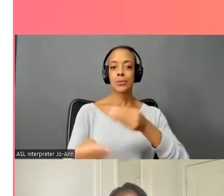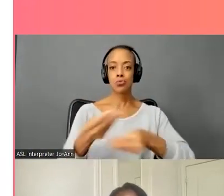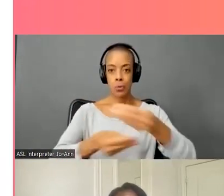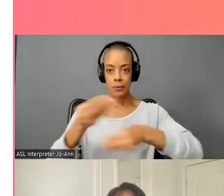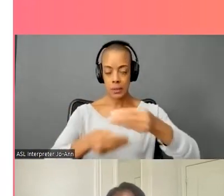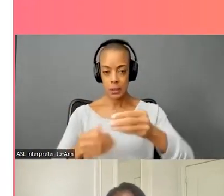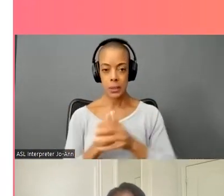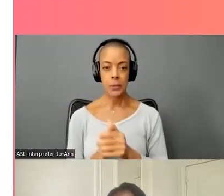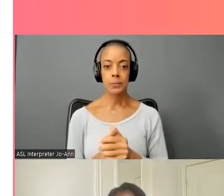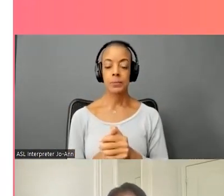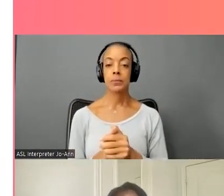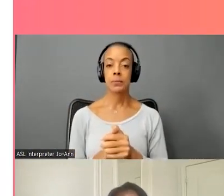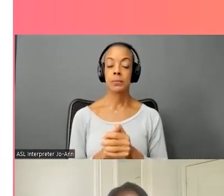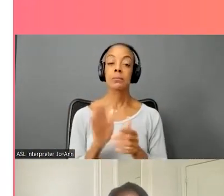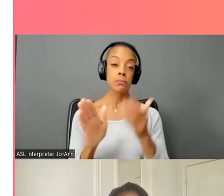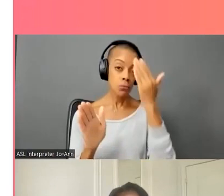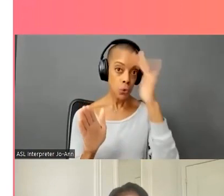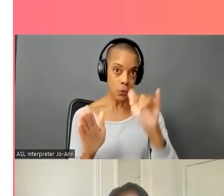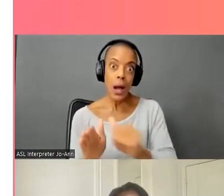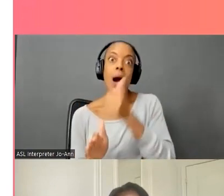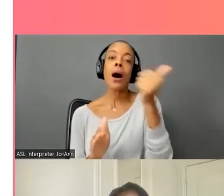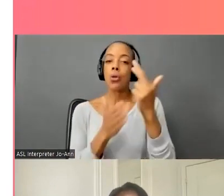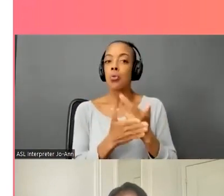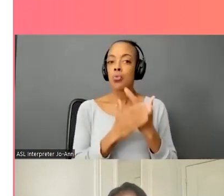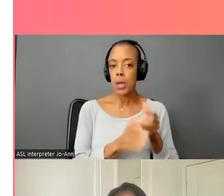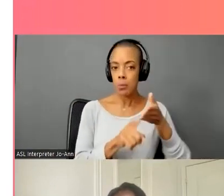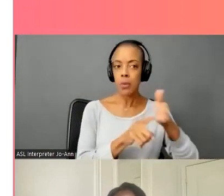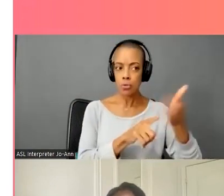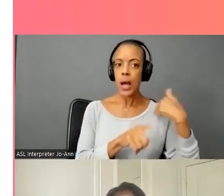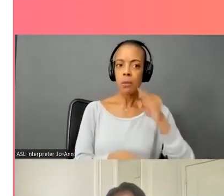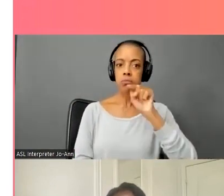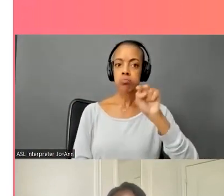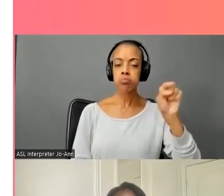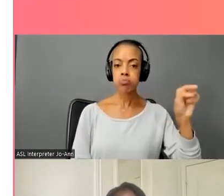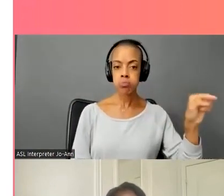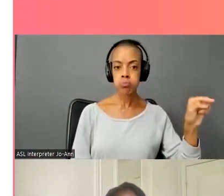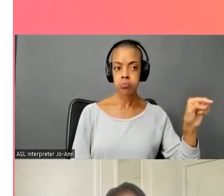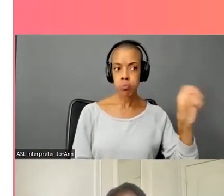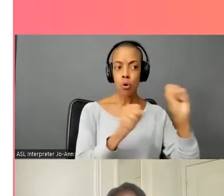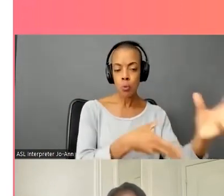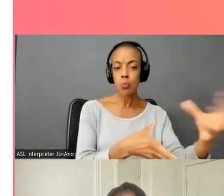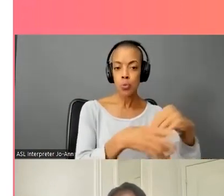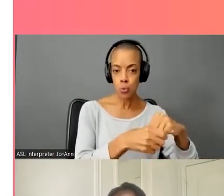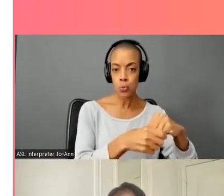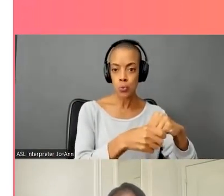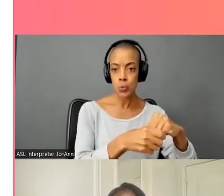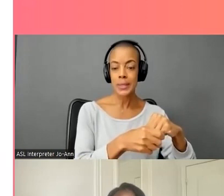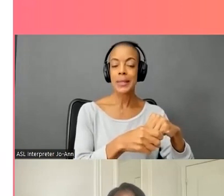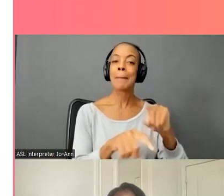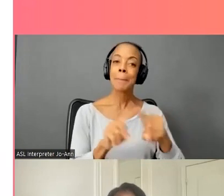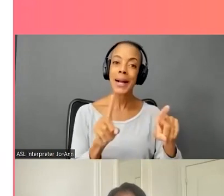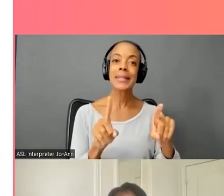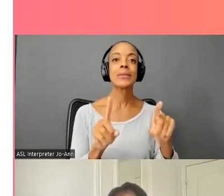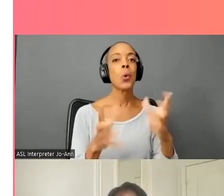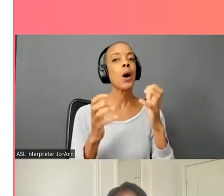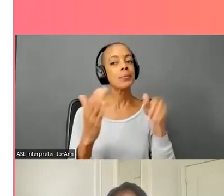Again, we recognize that there are other rehab professionals that could be included in the scoping review, but we really wanted